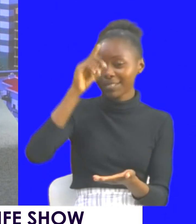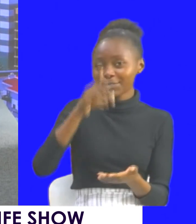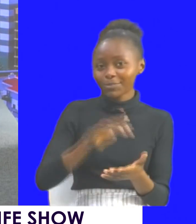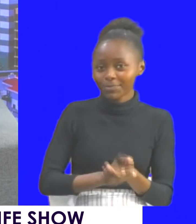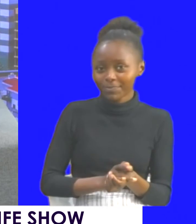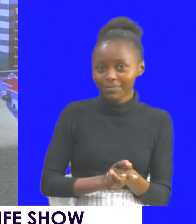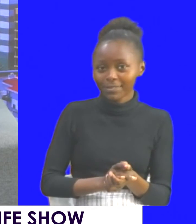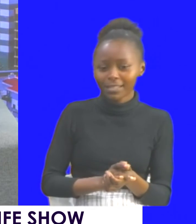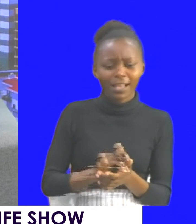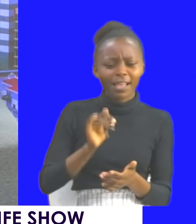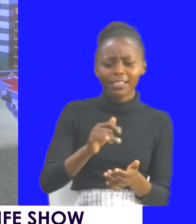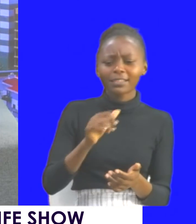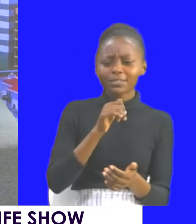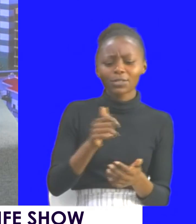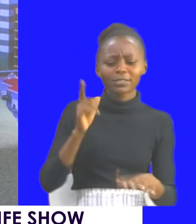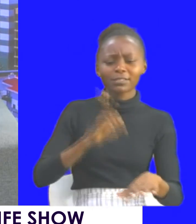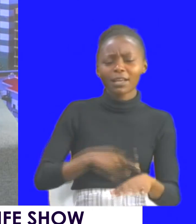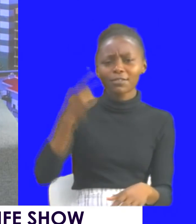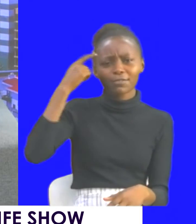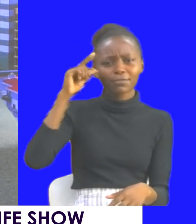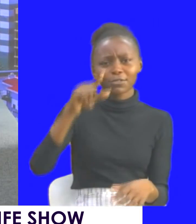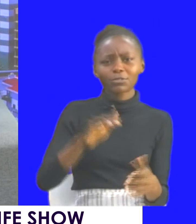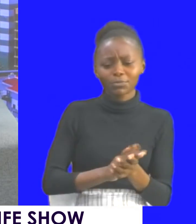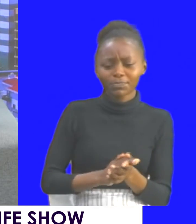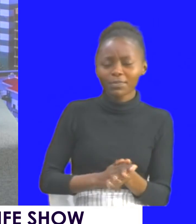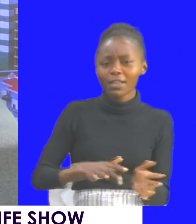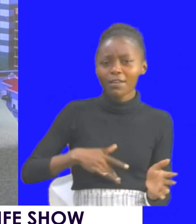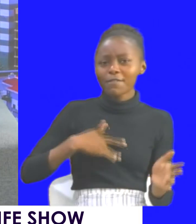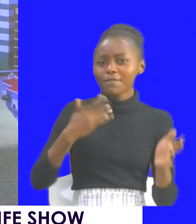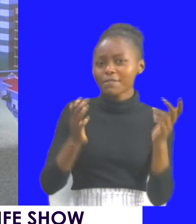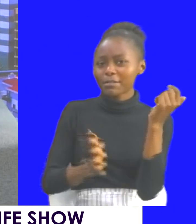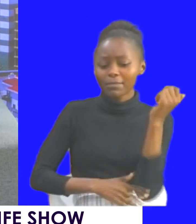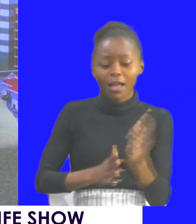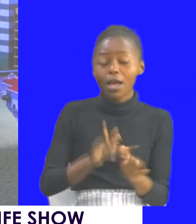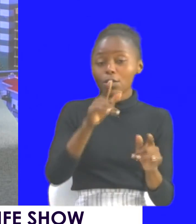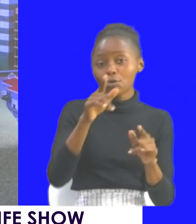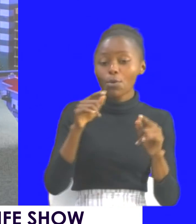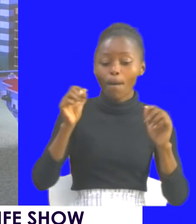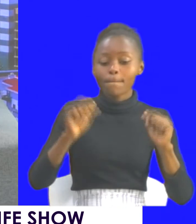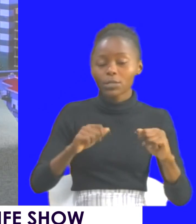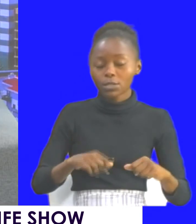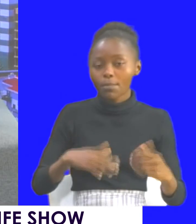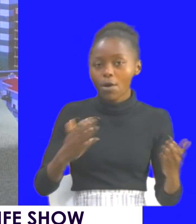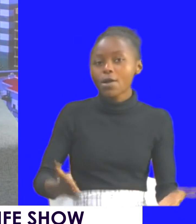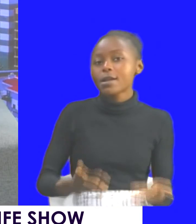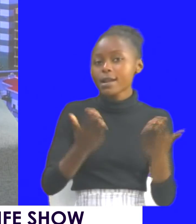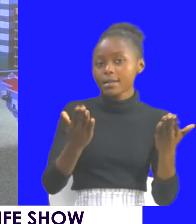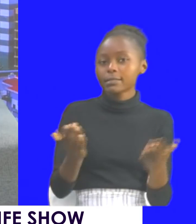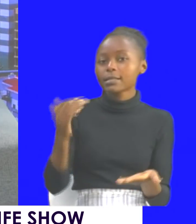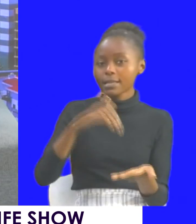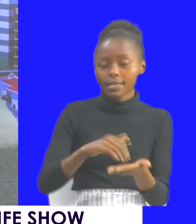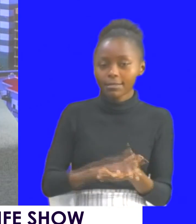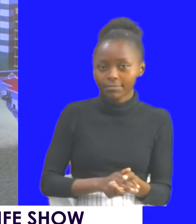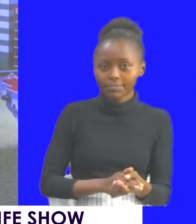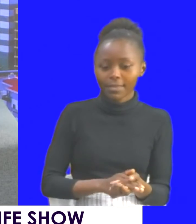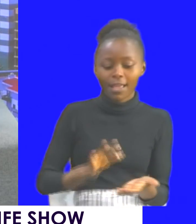not time for you to go down, because you can love again. You can rise up again. Falling